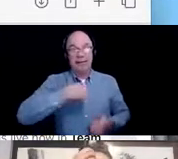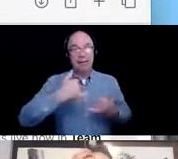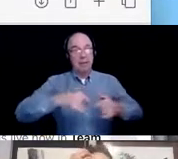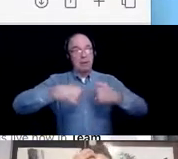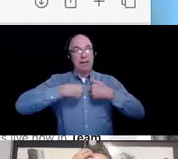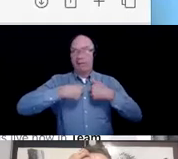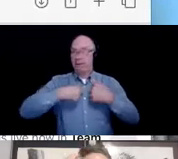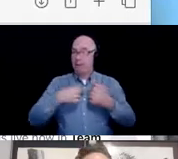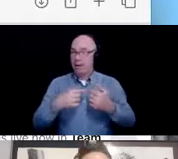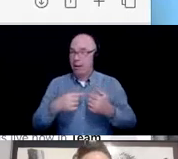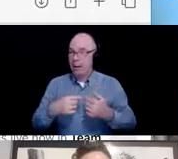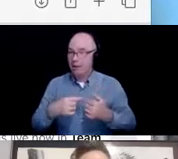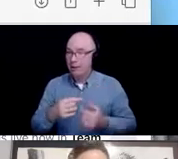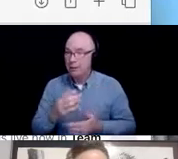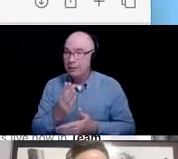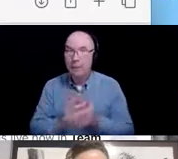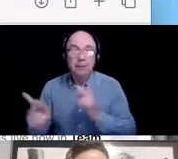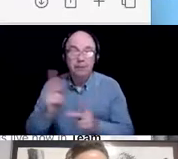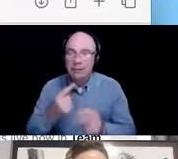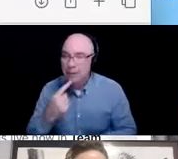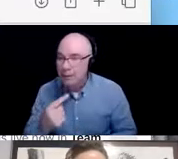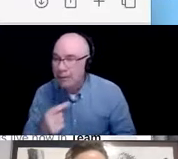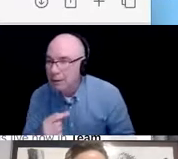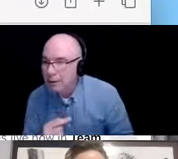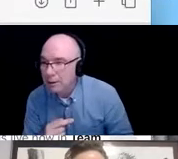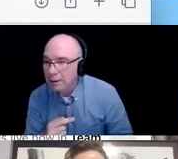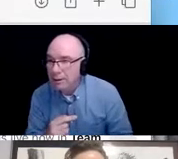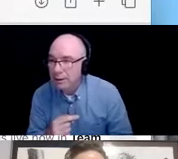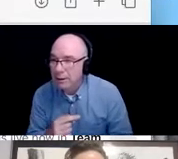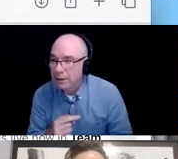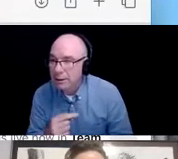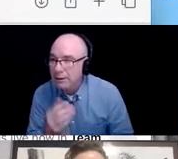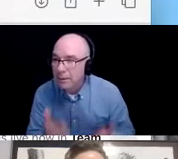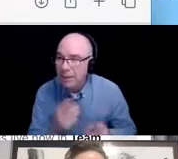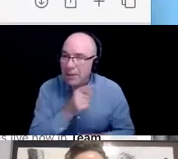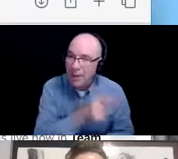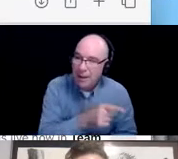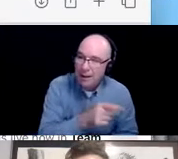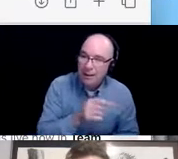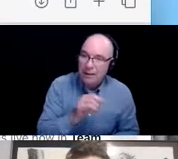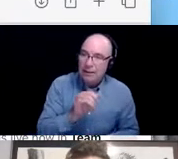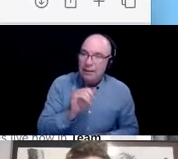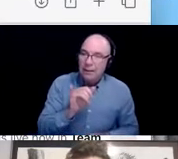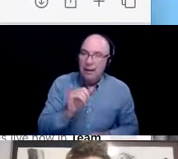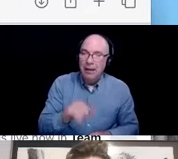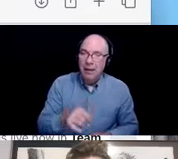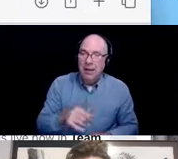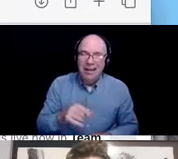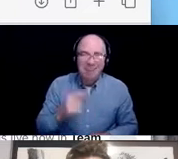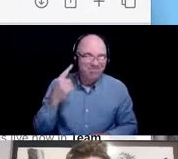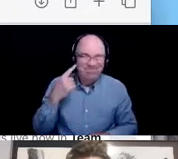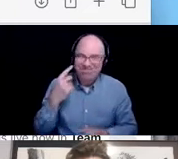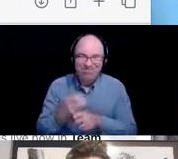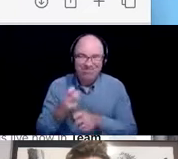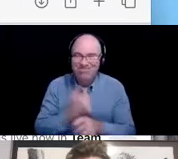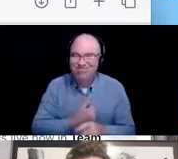You're still. I see people sometimes think maybe it's easier to Emerald. So that's why that concept of self and coming from that,